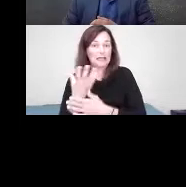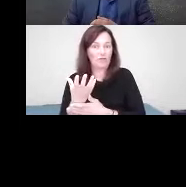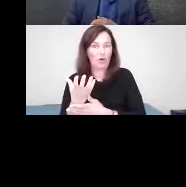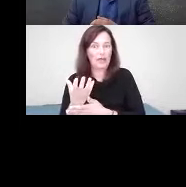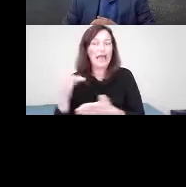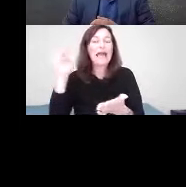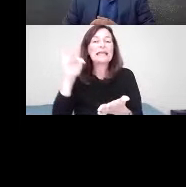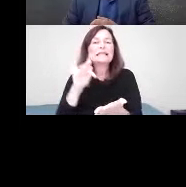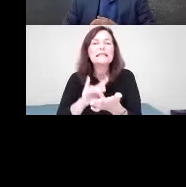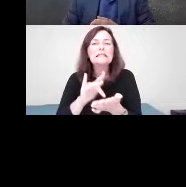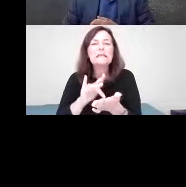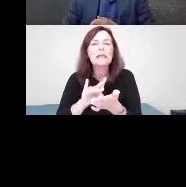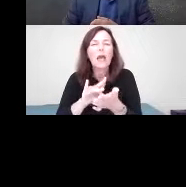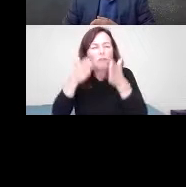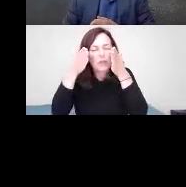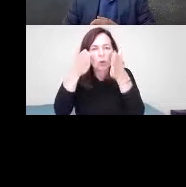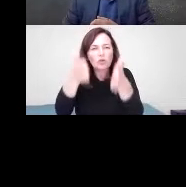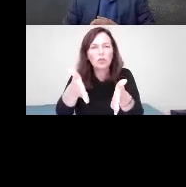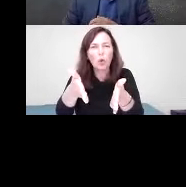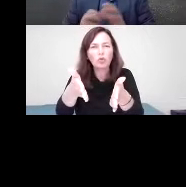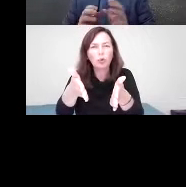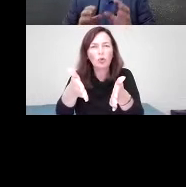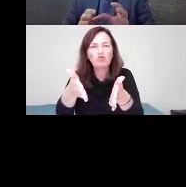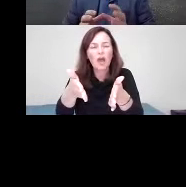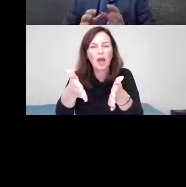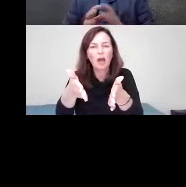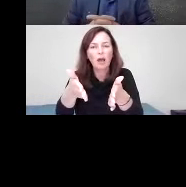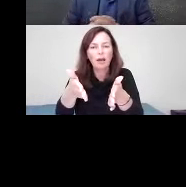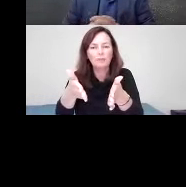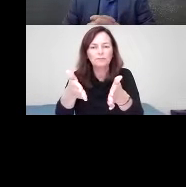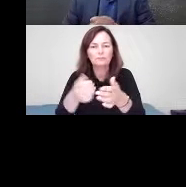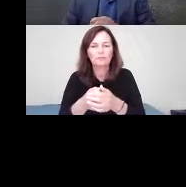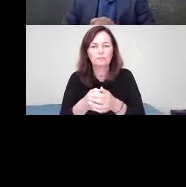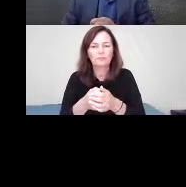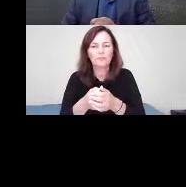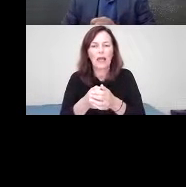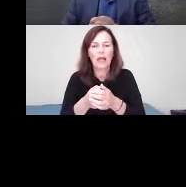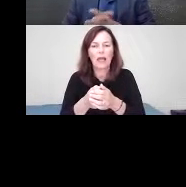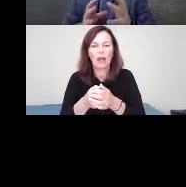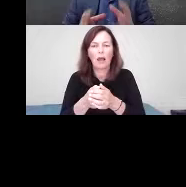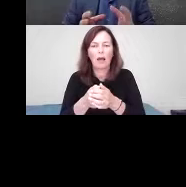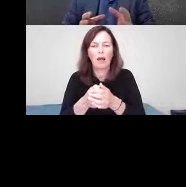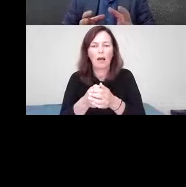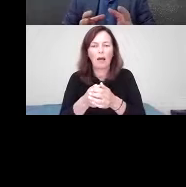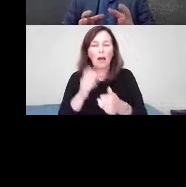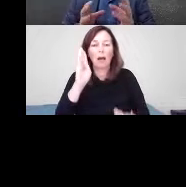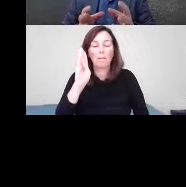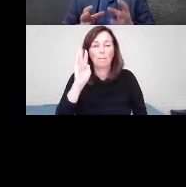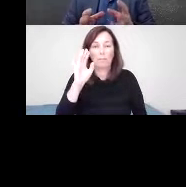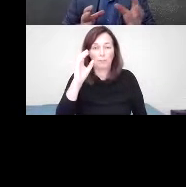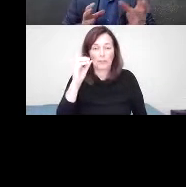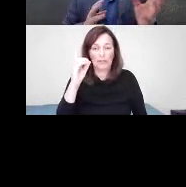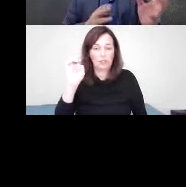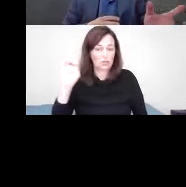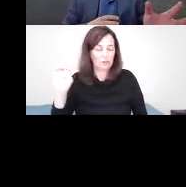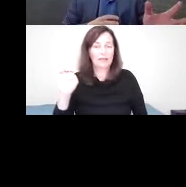specifically about the target 4.7, which first time ever in the human history recognize both